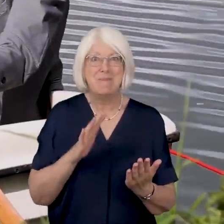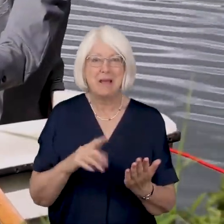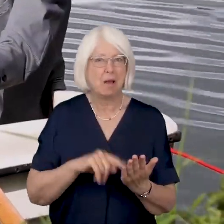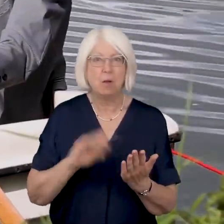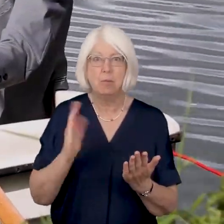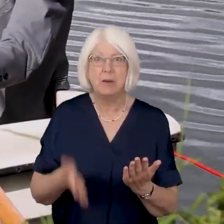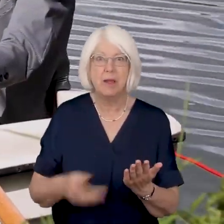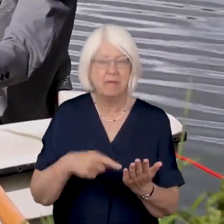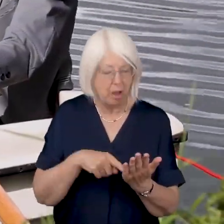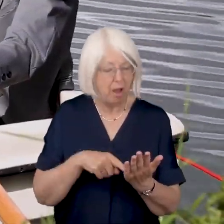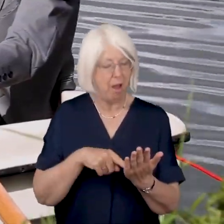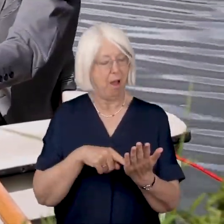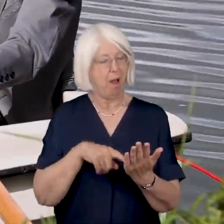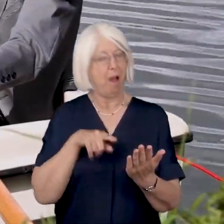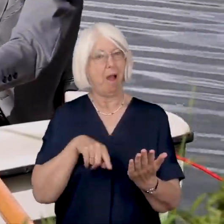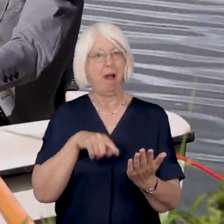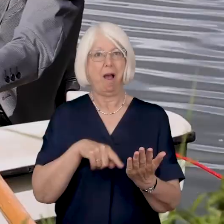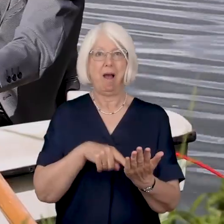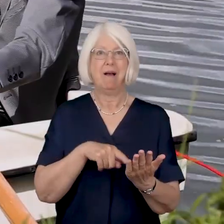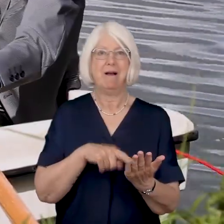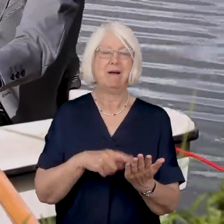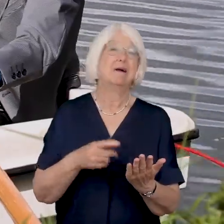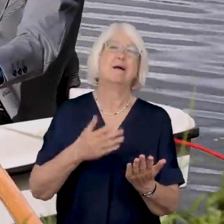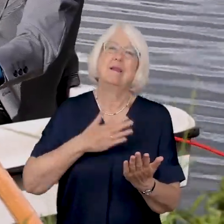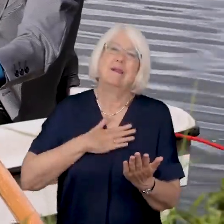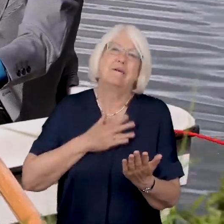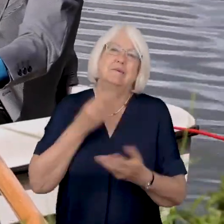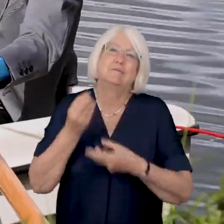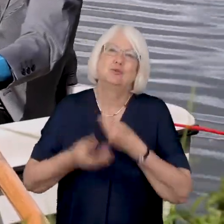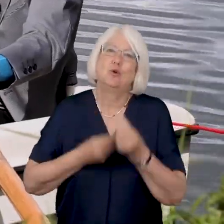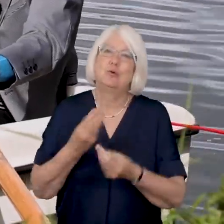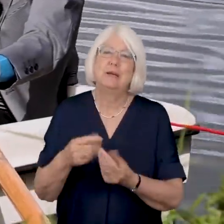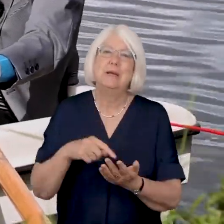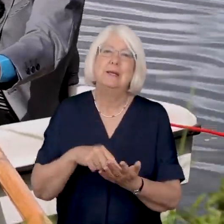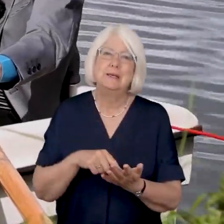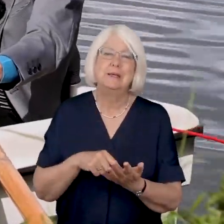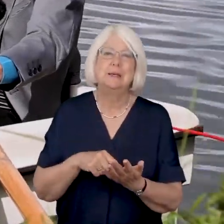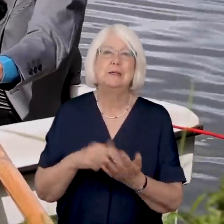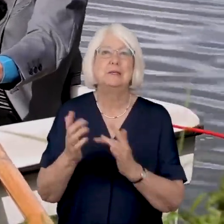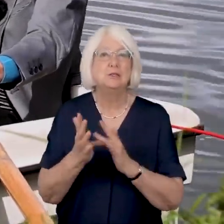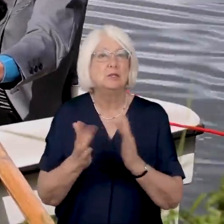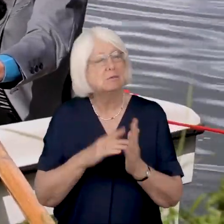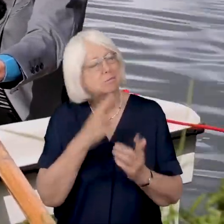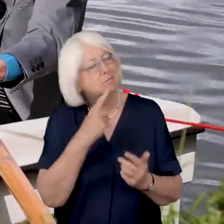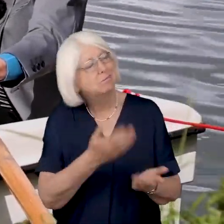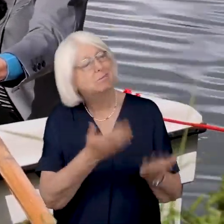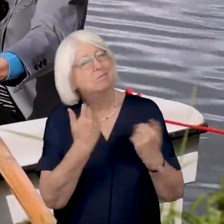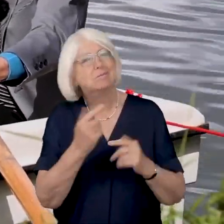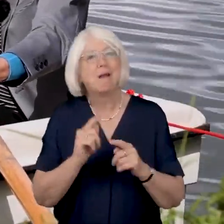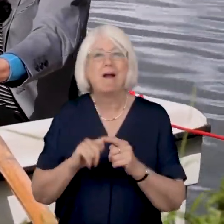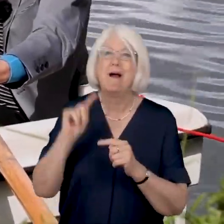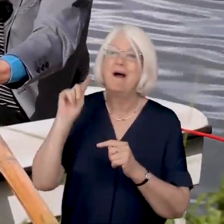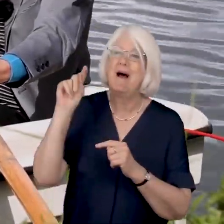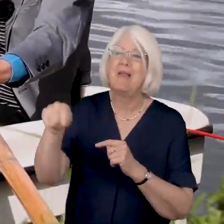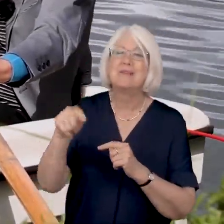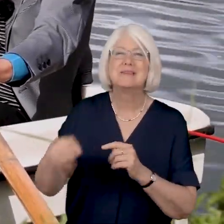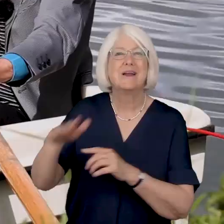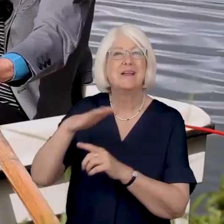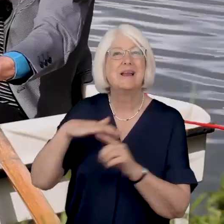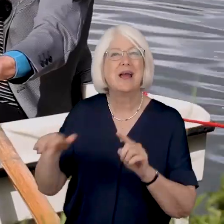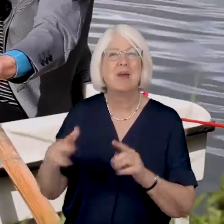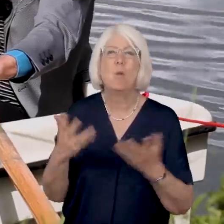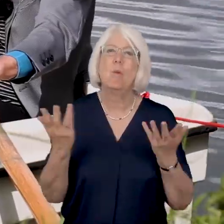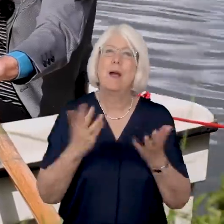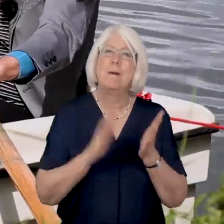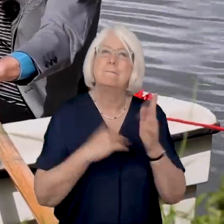couldn't quite believe it. But yeah, I absolutely love this this passage where Jesus says, let's go to the other side of the lake. And it's in